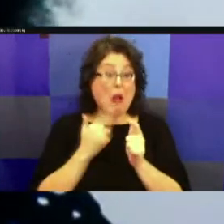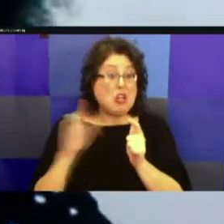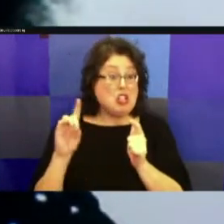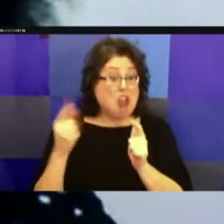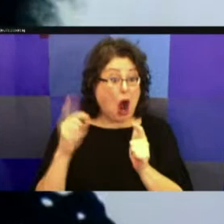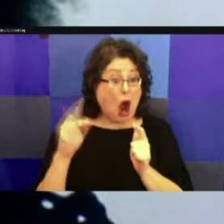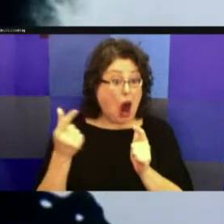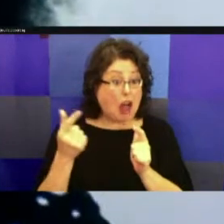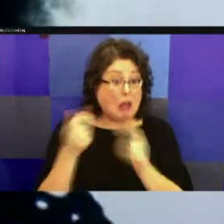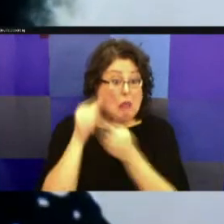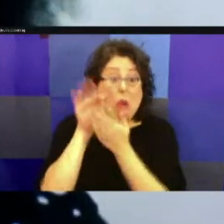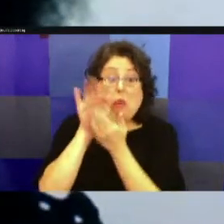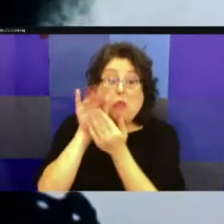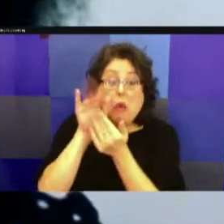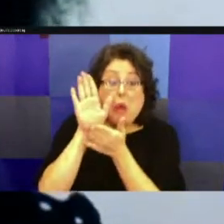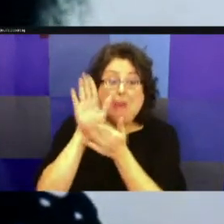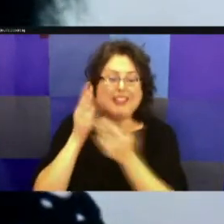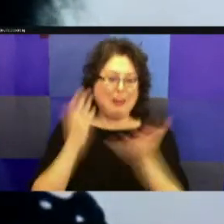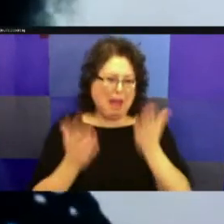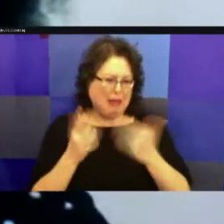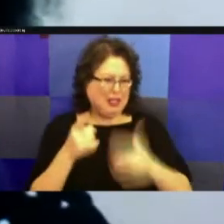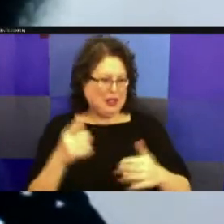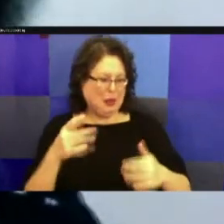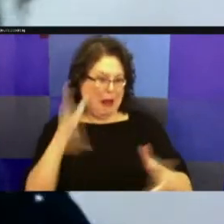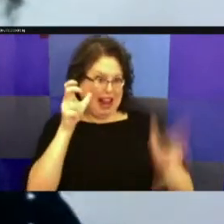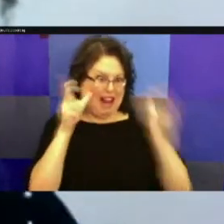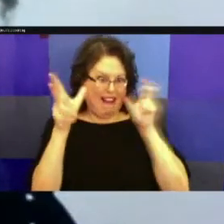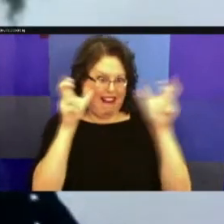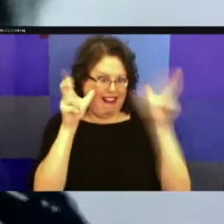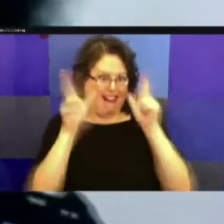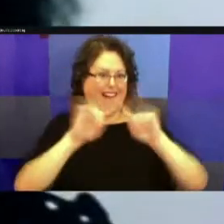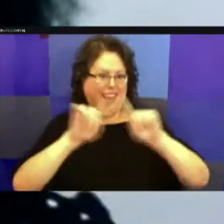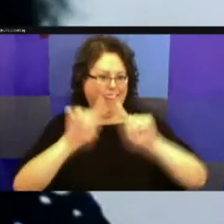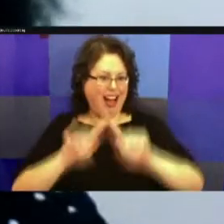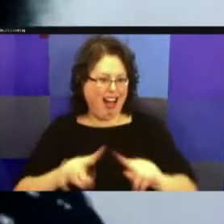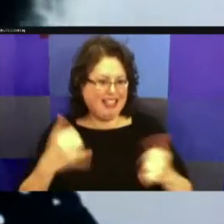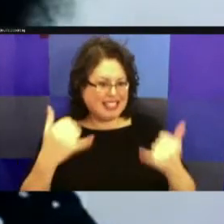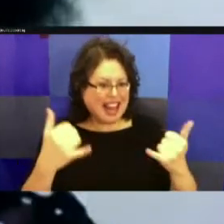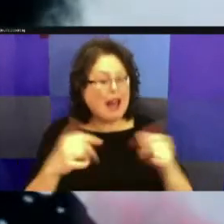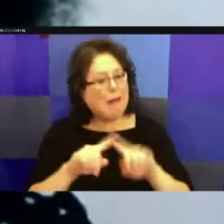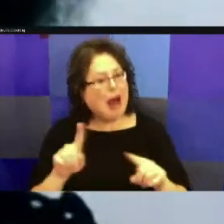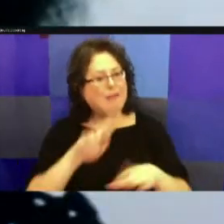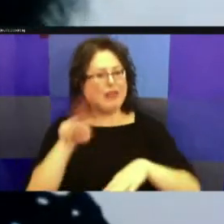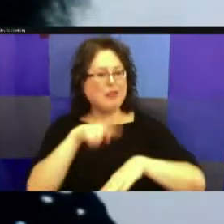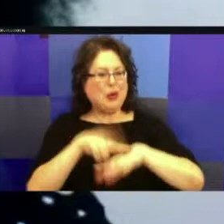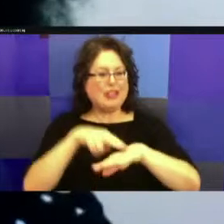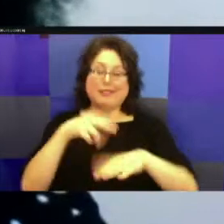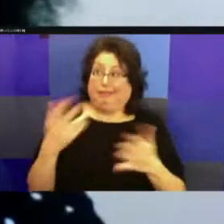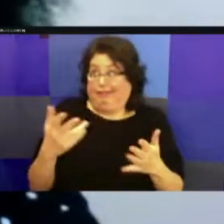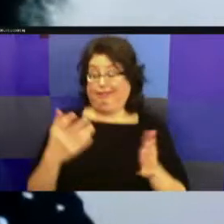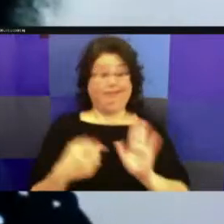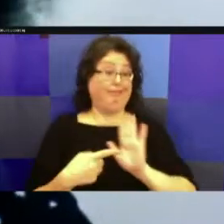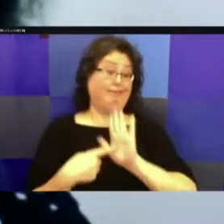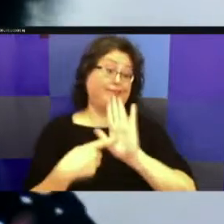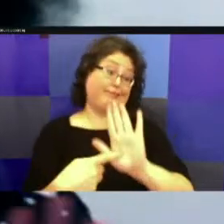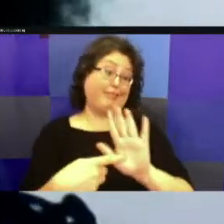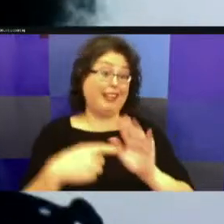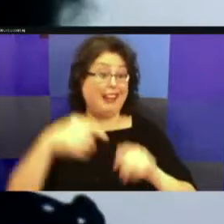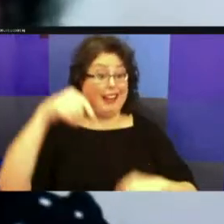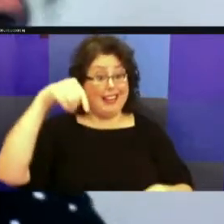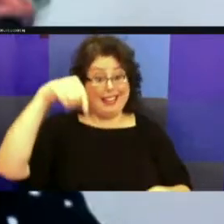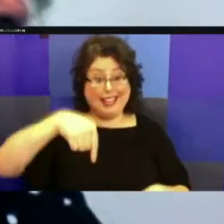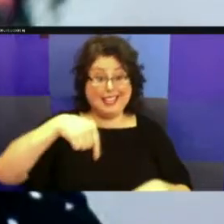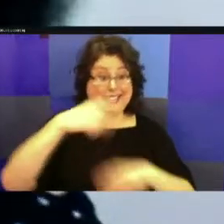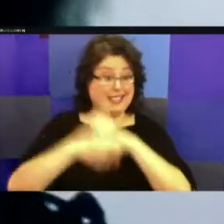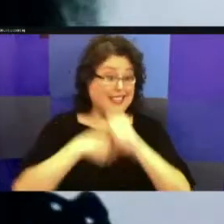be in for a lively event today with everything in the background. But of course, this is the sign of the times. I just wanted to give you all a heads